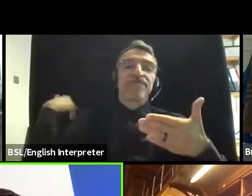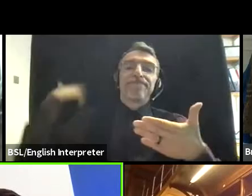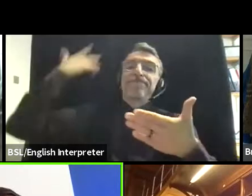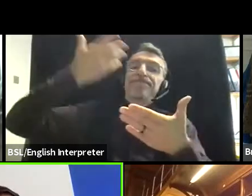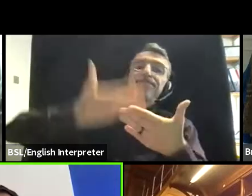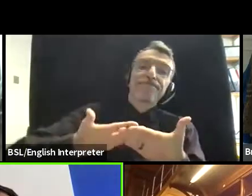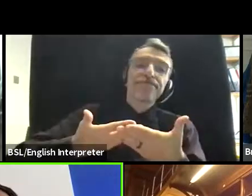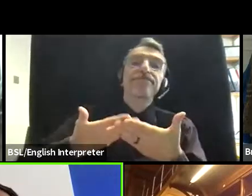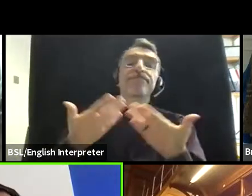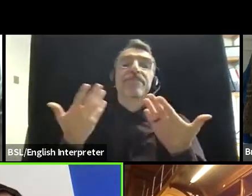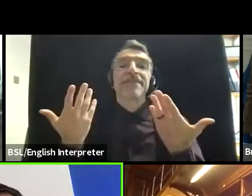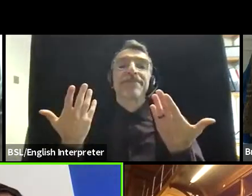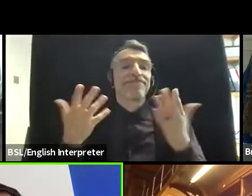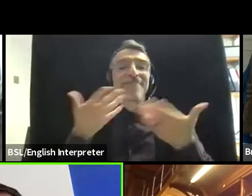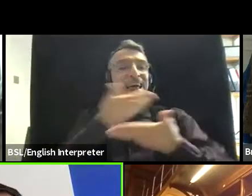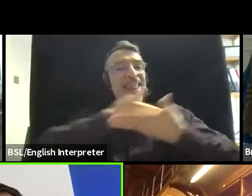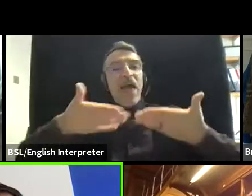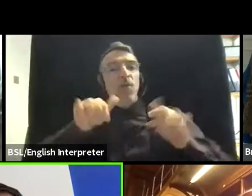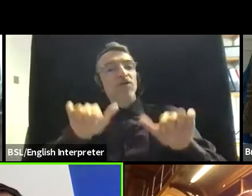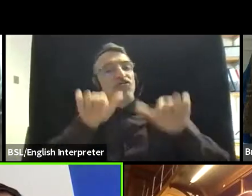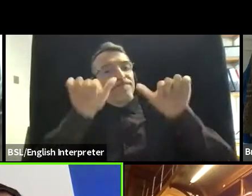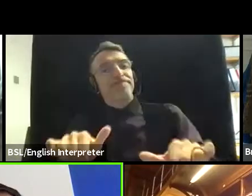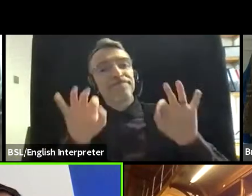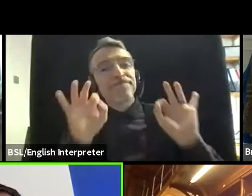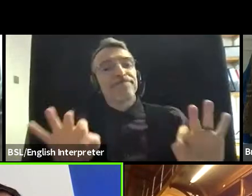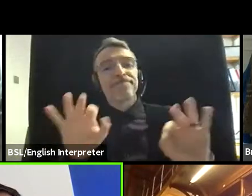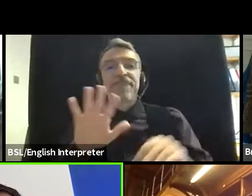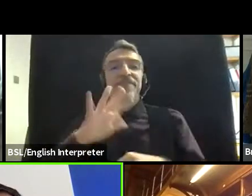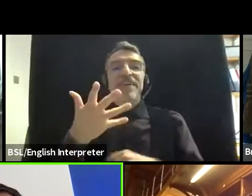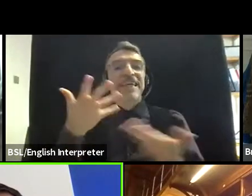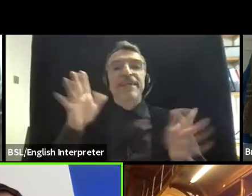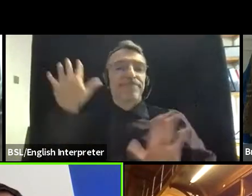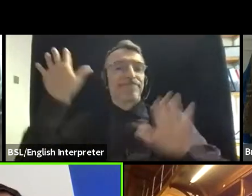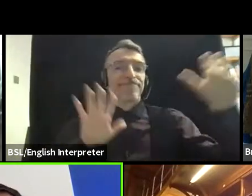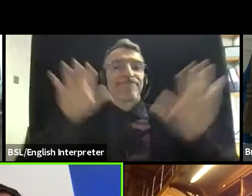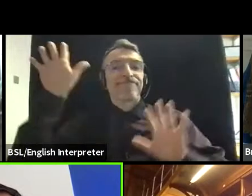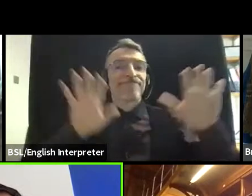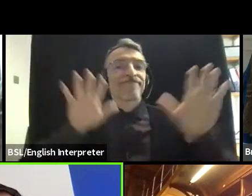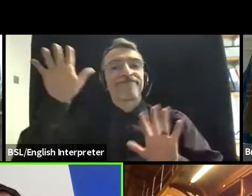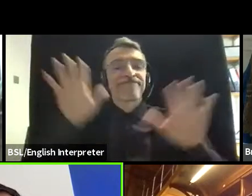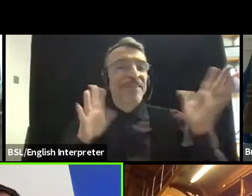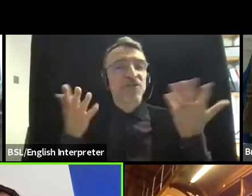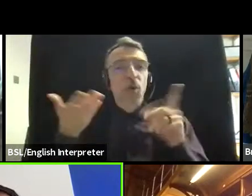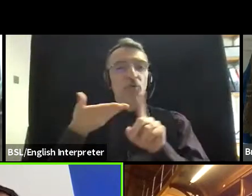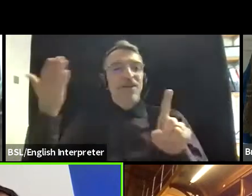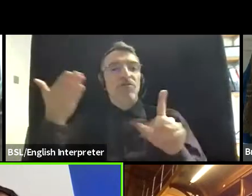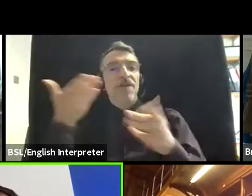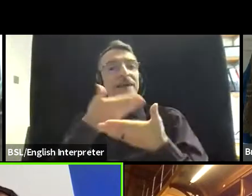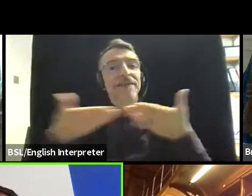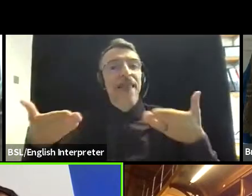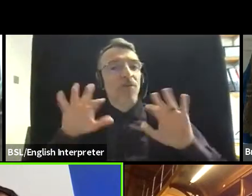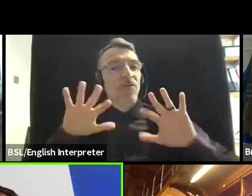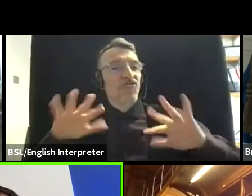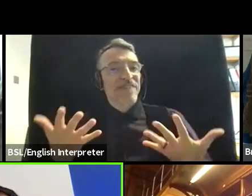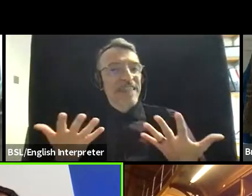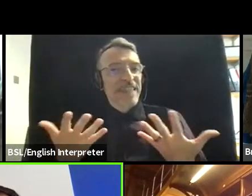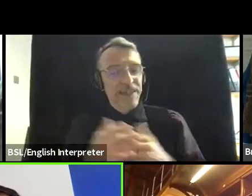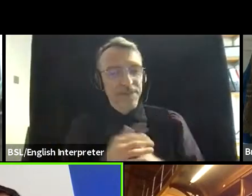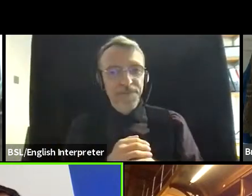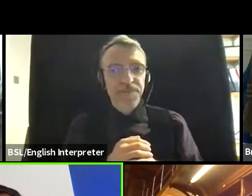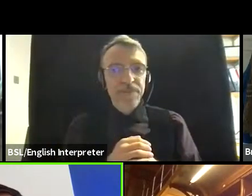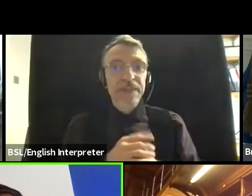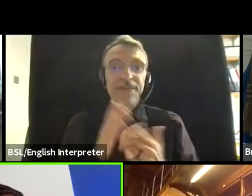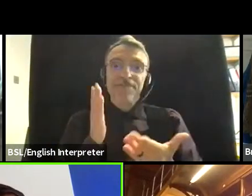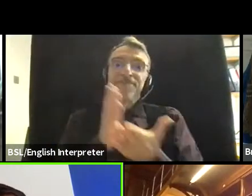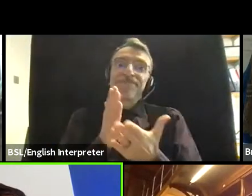not a language. It's just signs, and it's not recognized as a language, which is